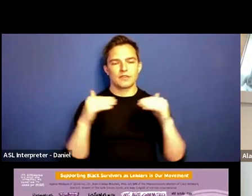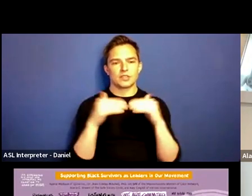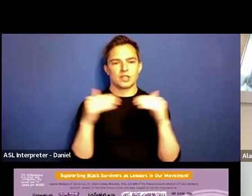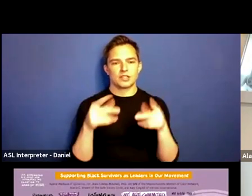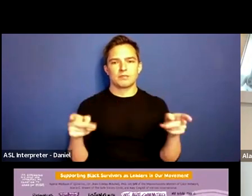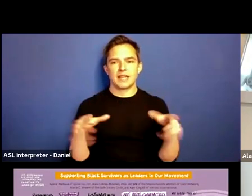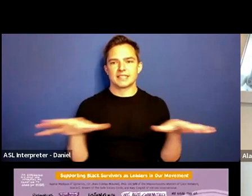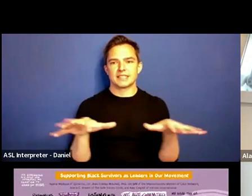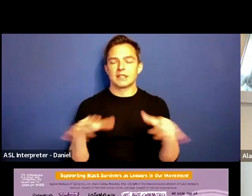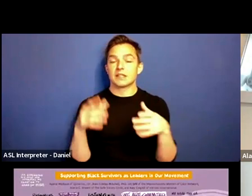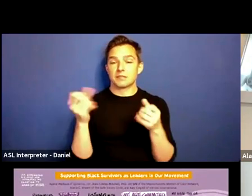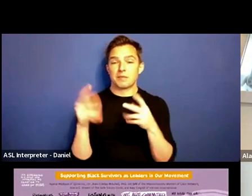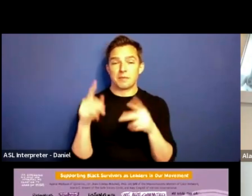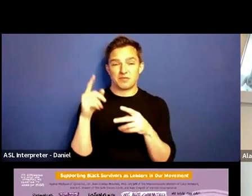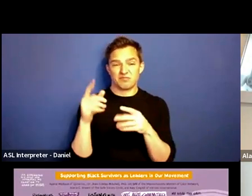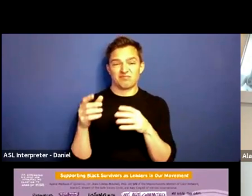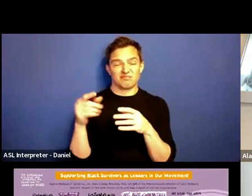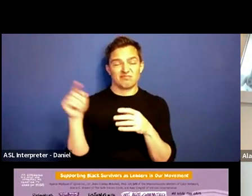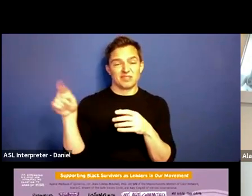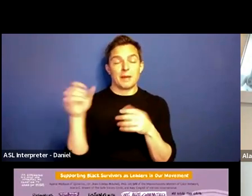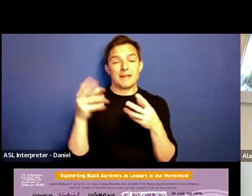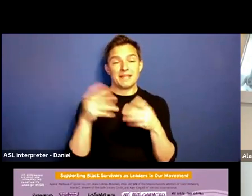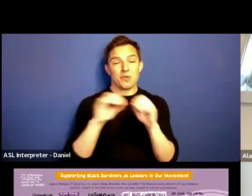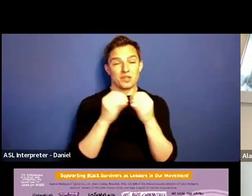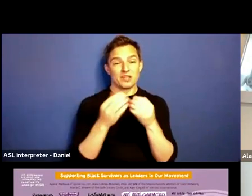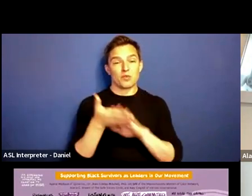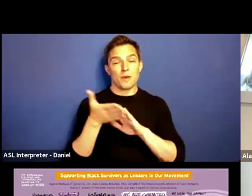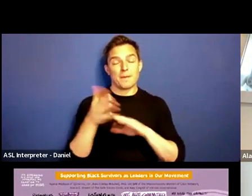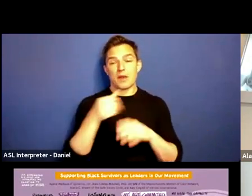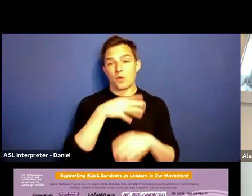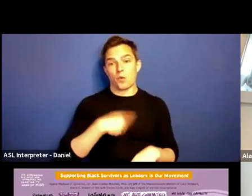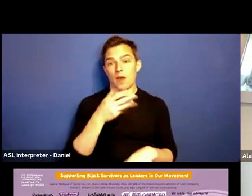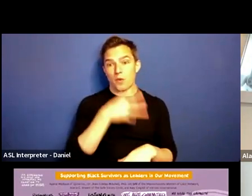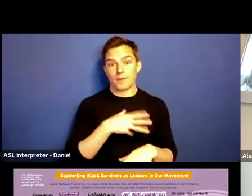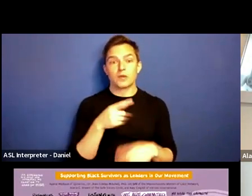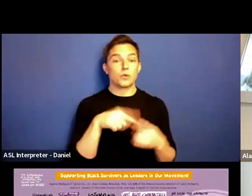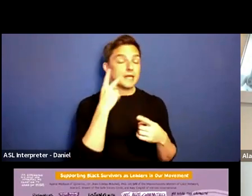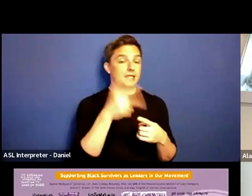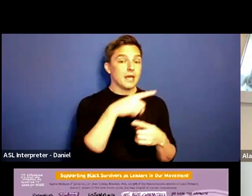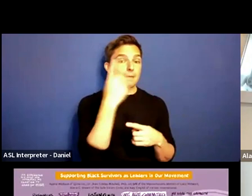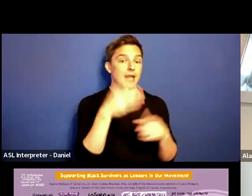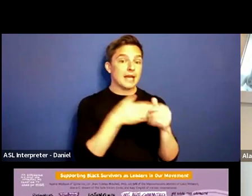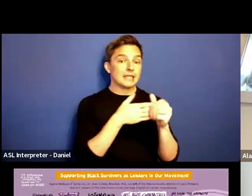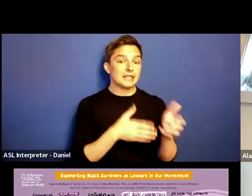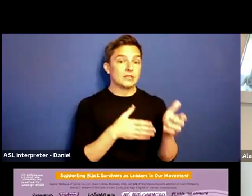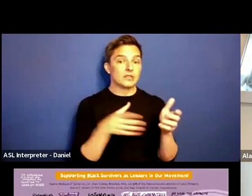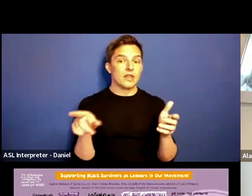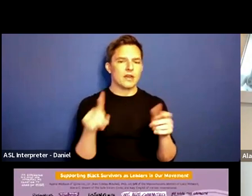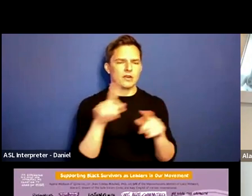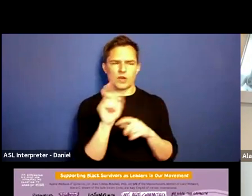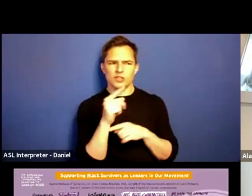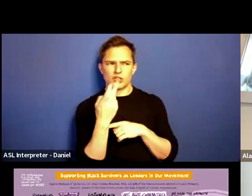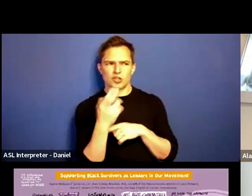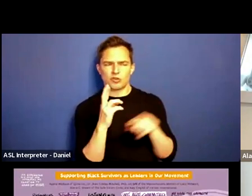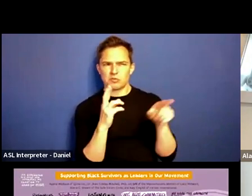movements are ran by white women. So when they do see a Black leader in the space, they are questioning her. They are trying